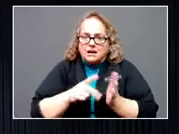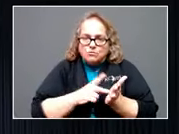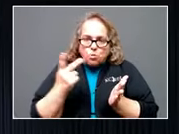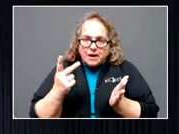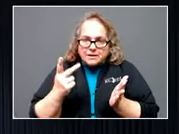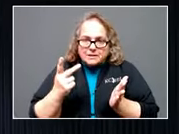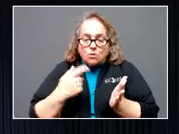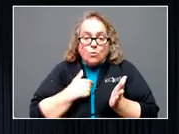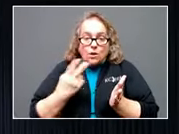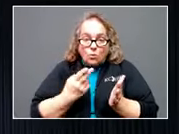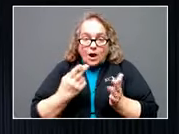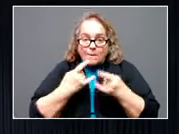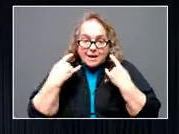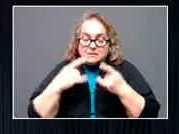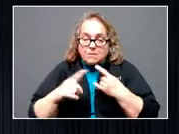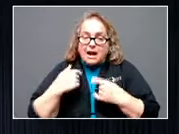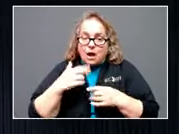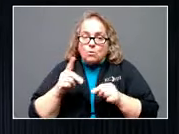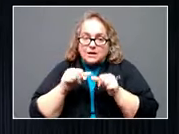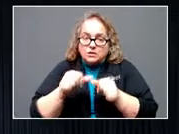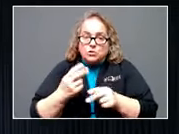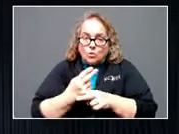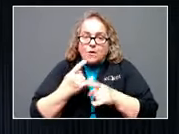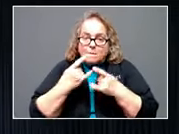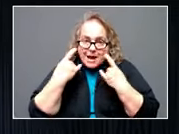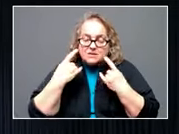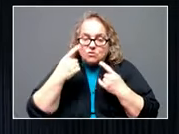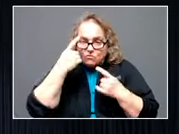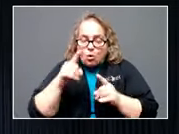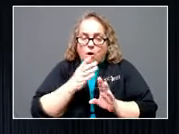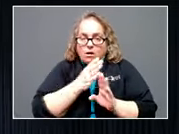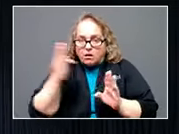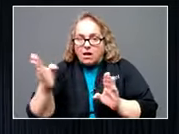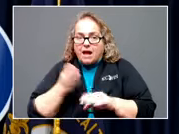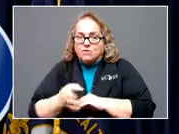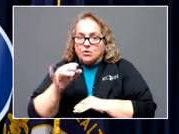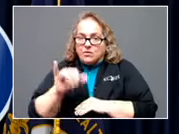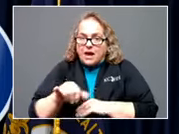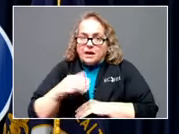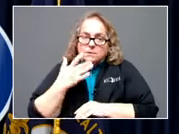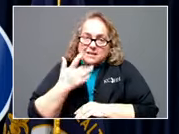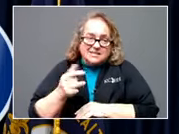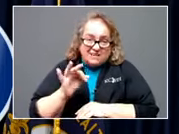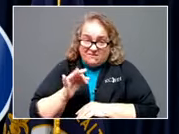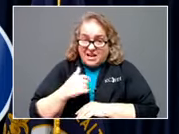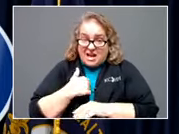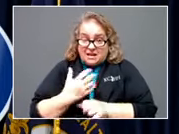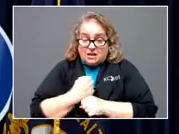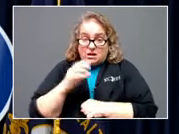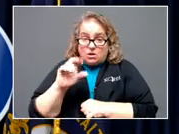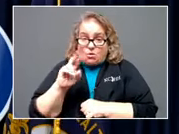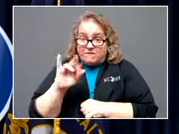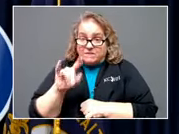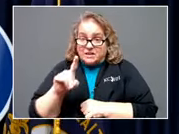but I would continue to wear a mask for a period after that, because if I get COVID, I'm probably going to be